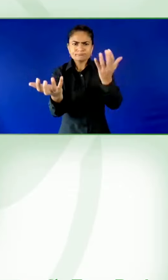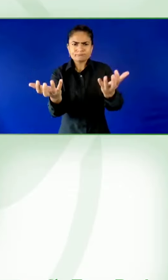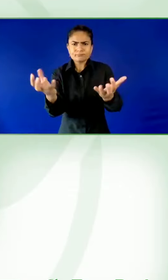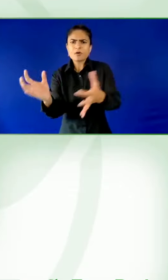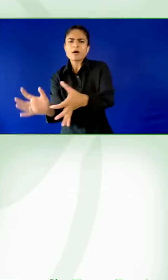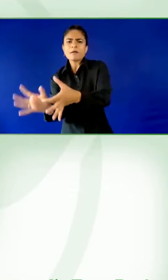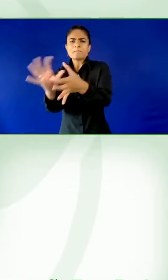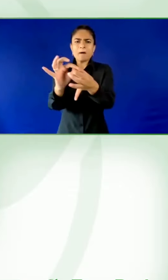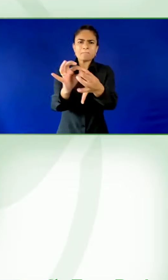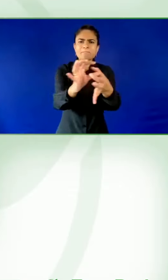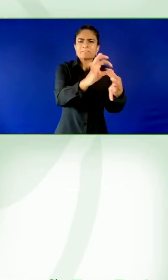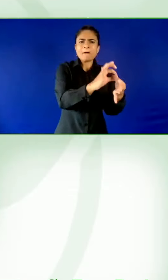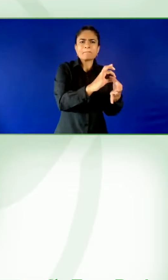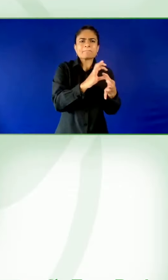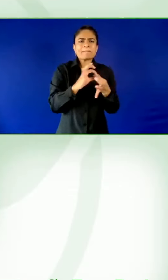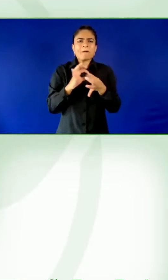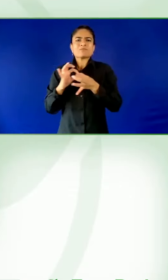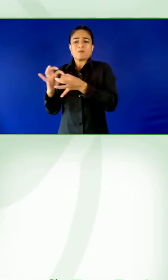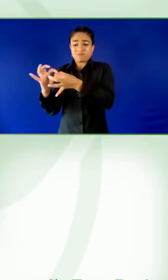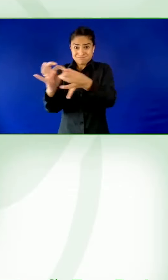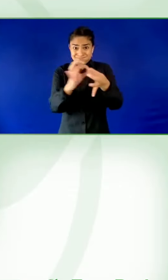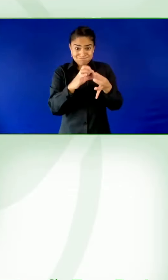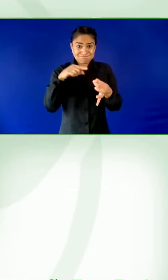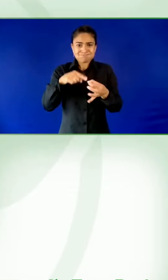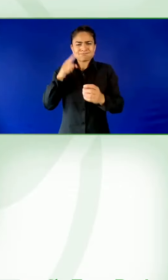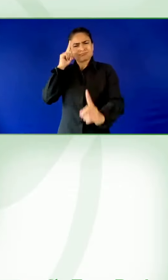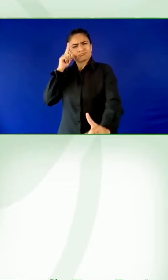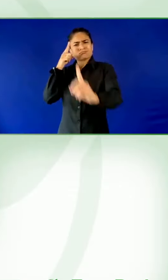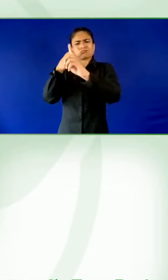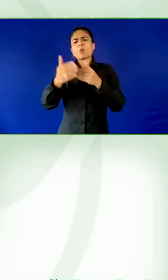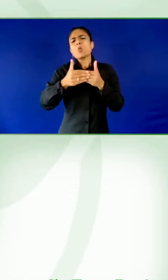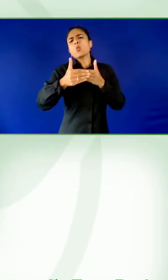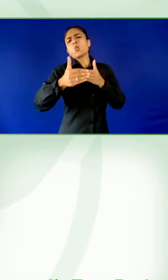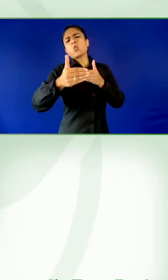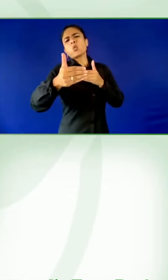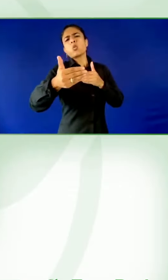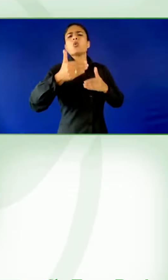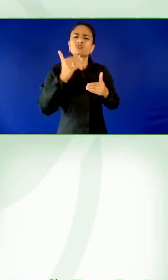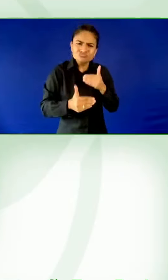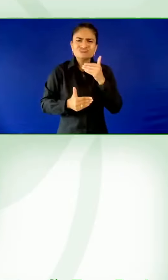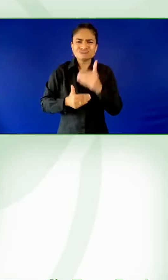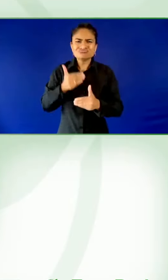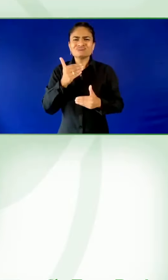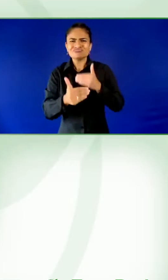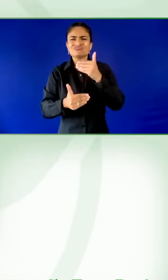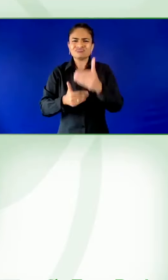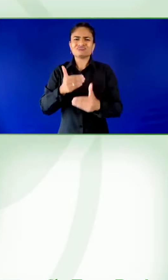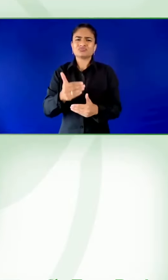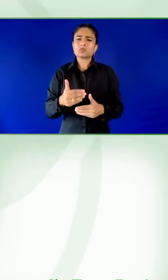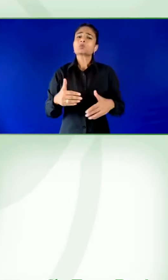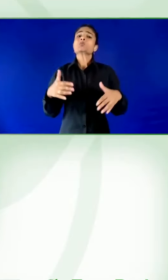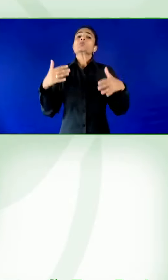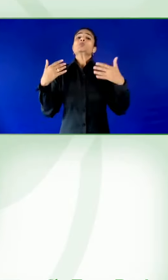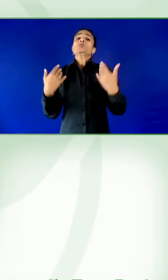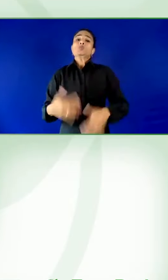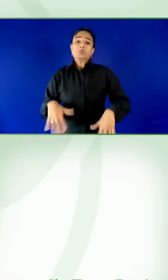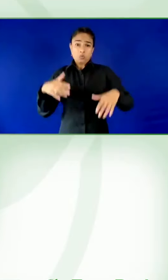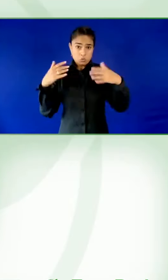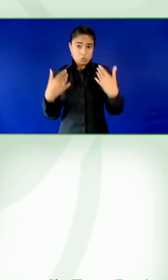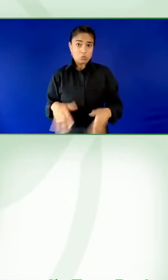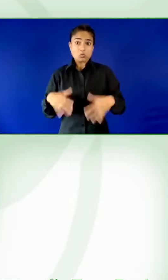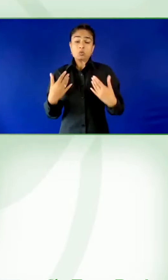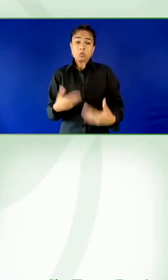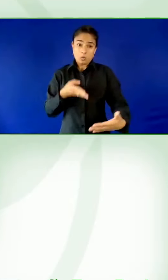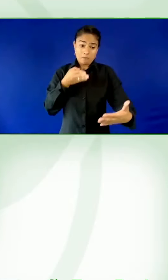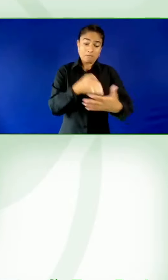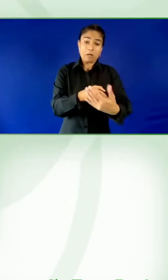challenges and needs searching together, experimenting, testing, also making failures and trying again.